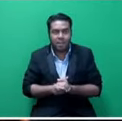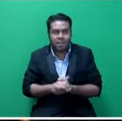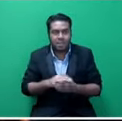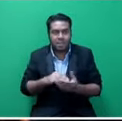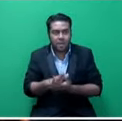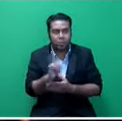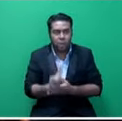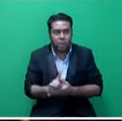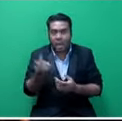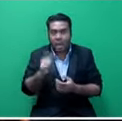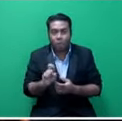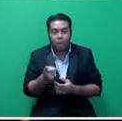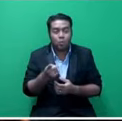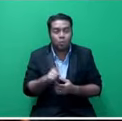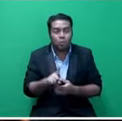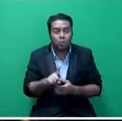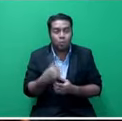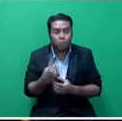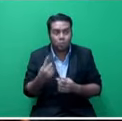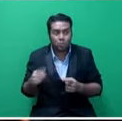Is there a seconder?